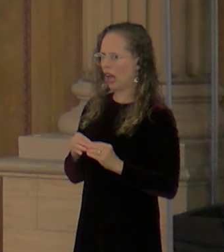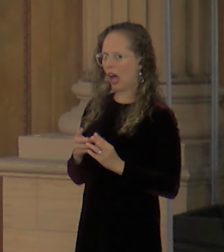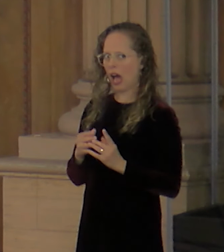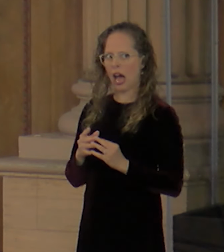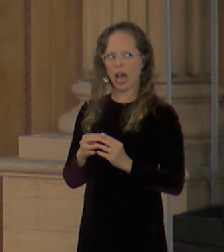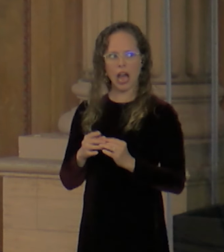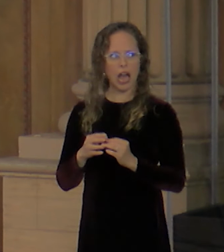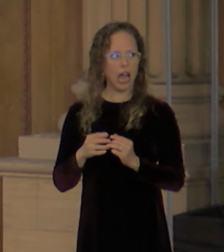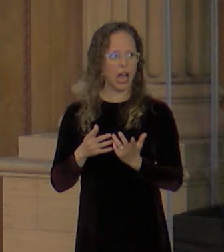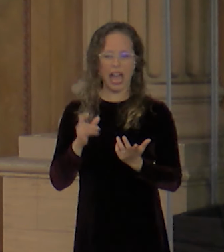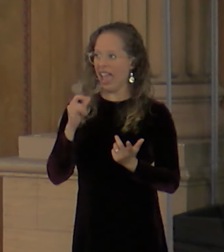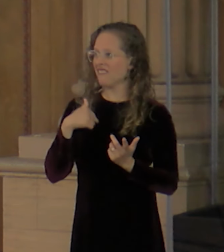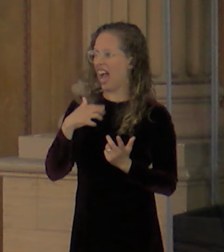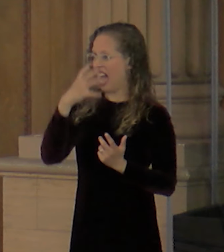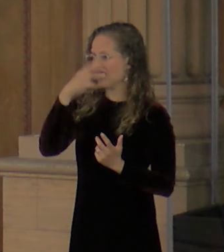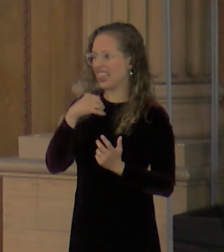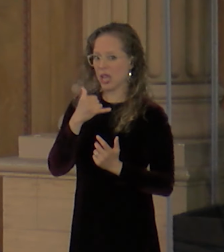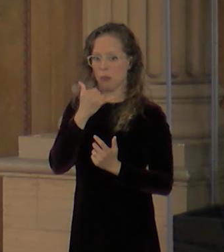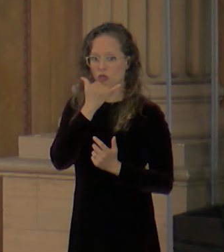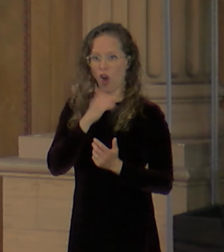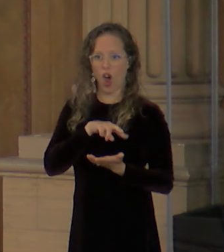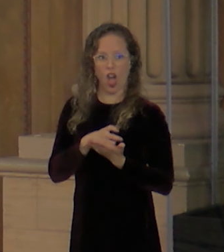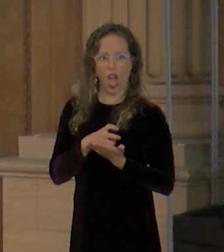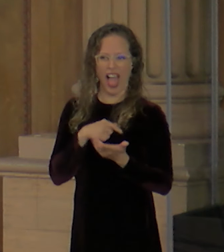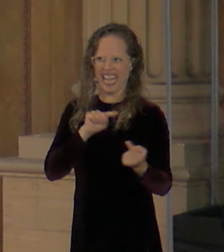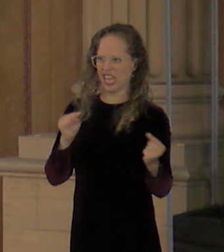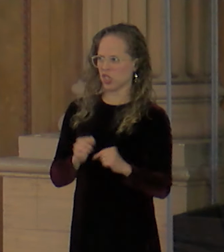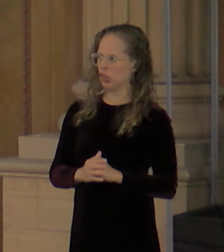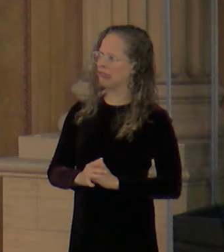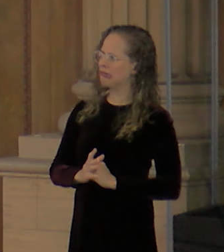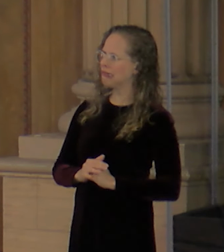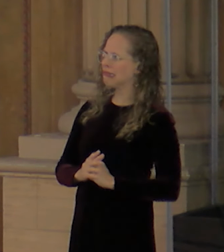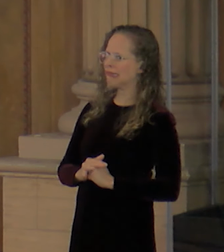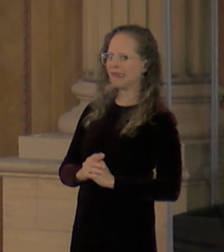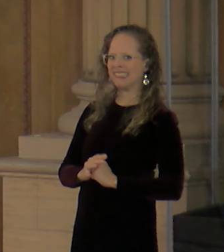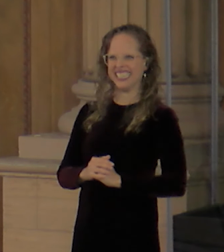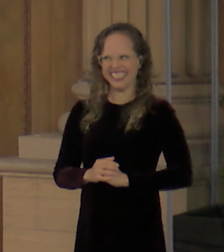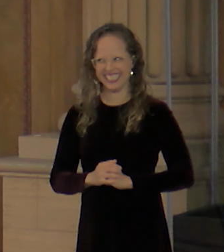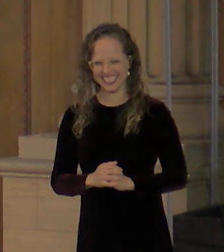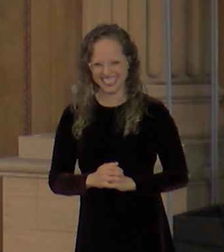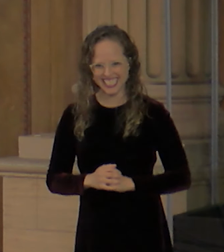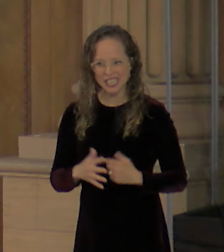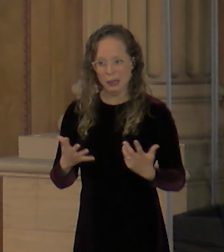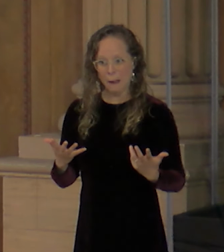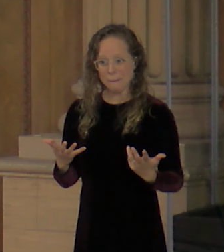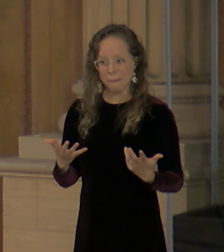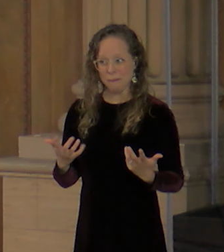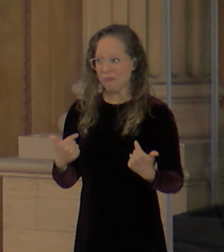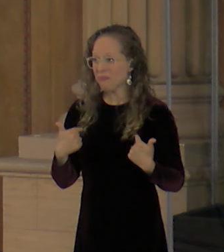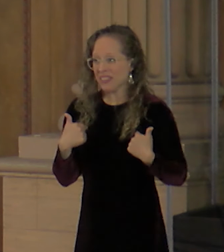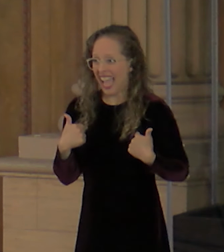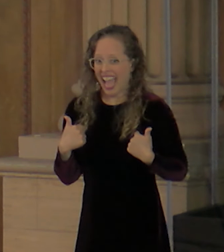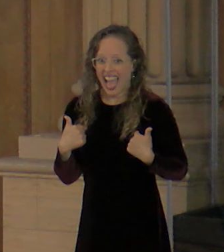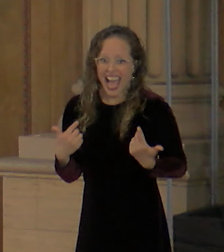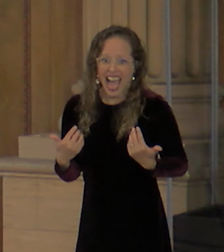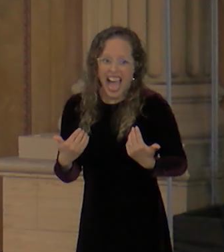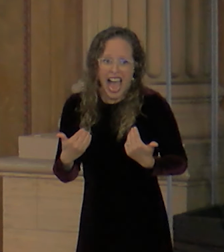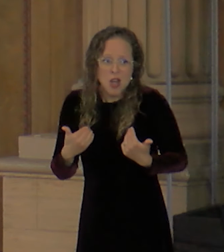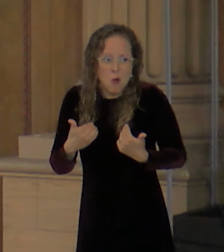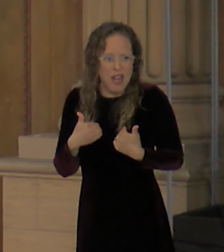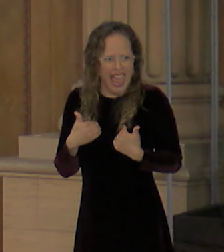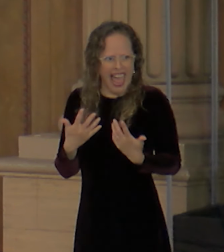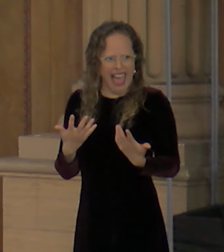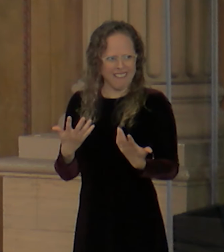I get injured sleeping. And so really, I don't have the